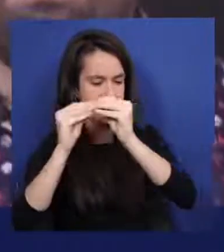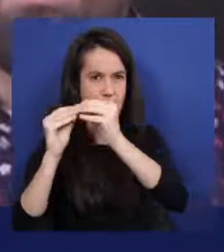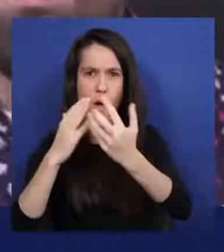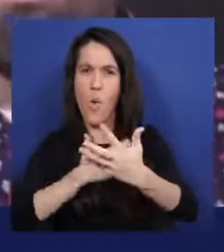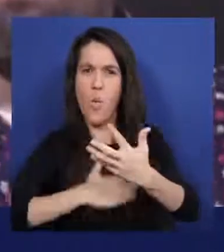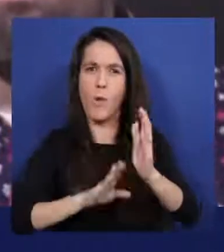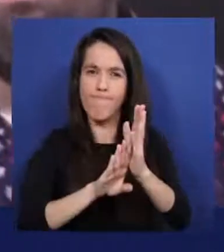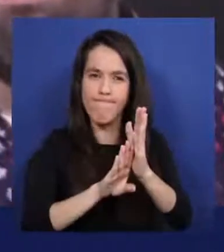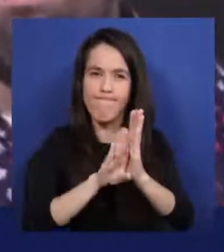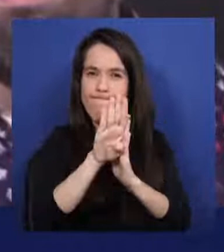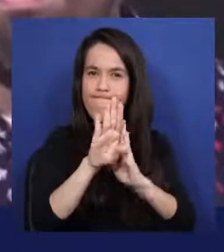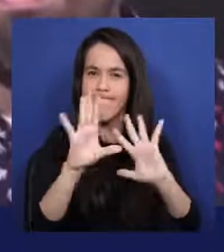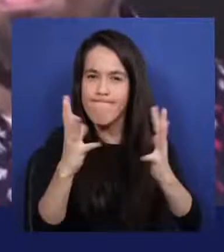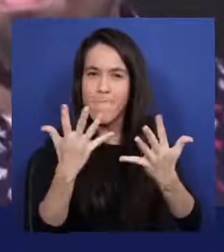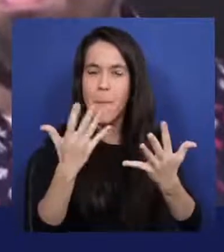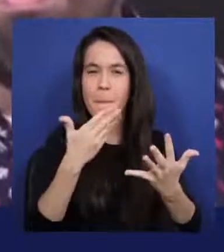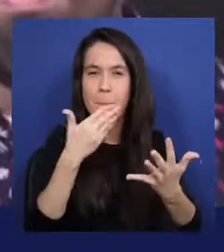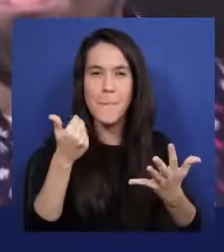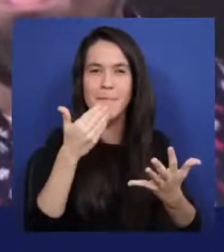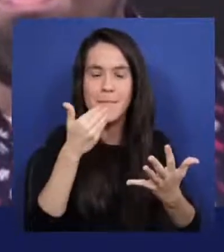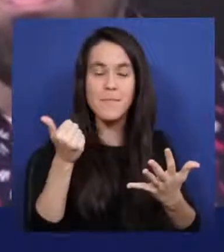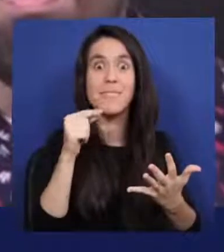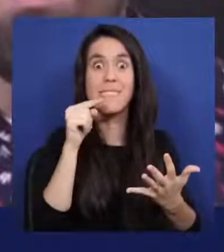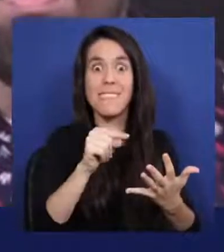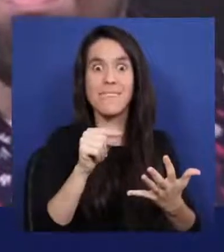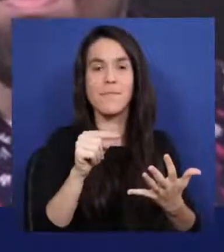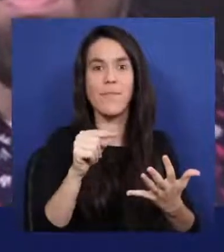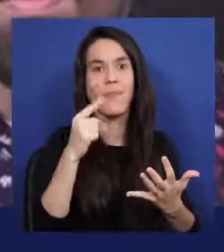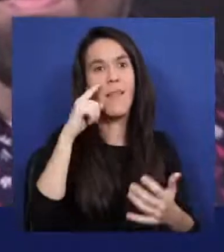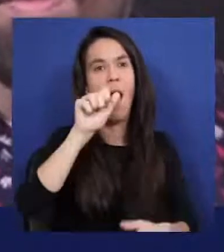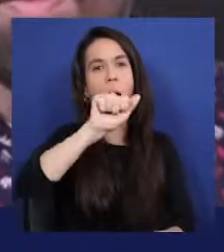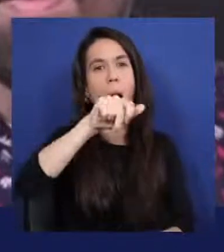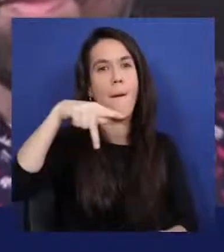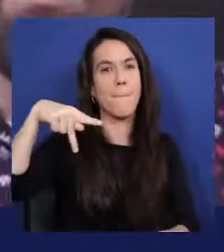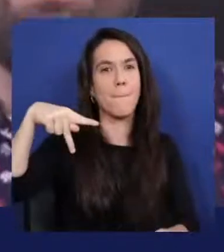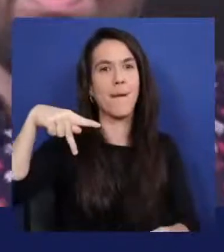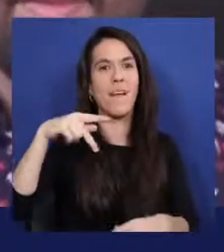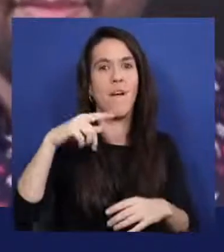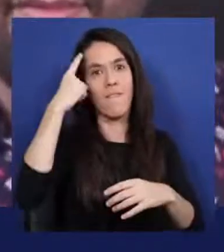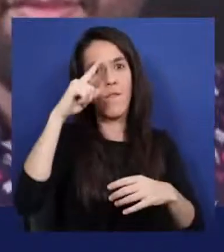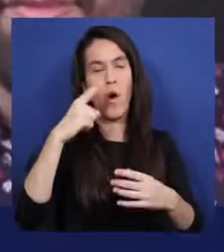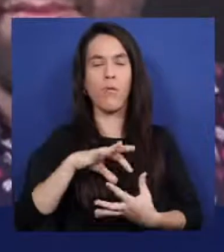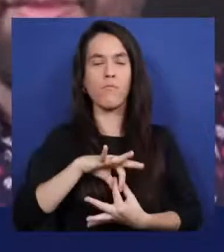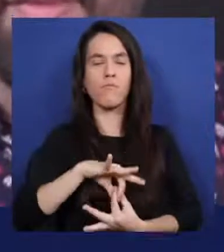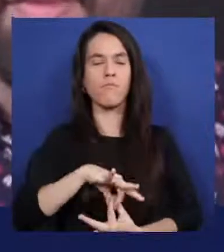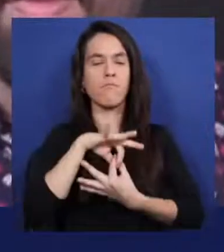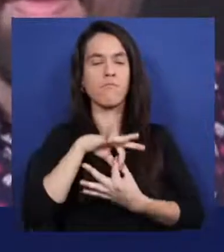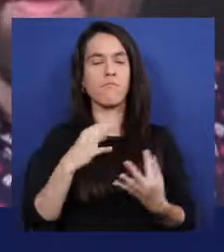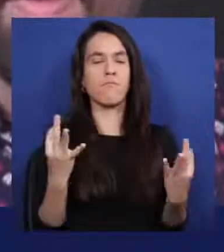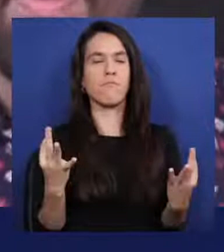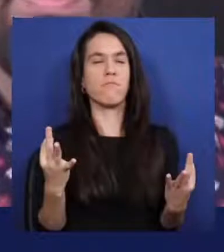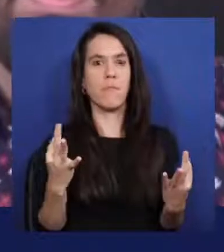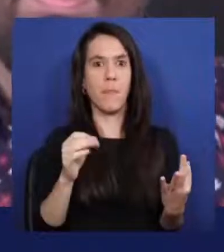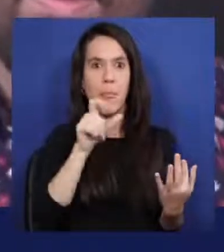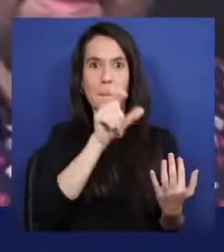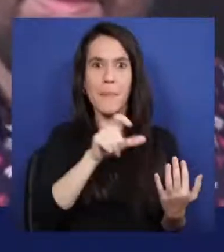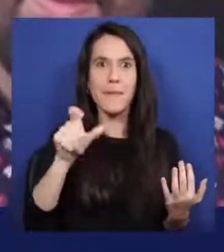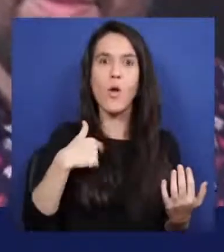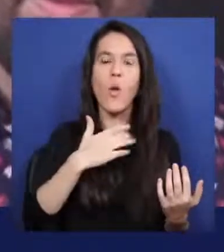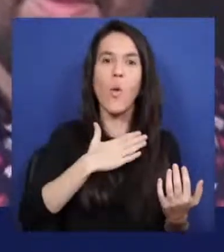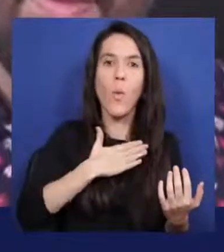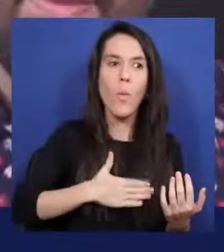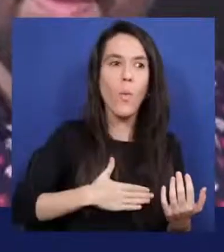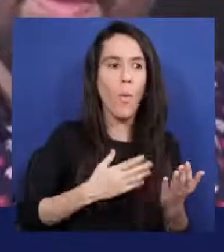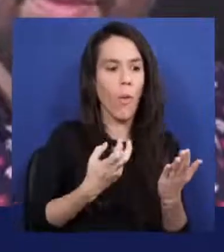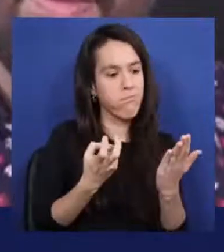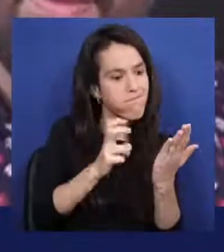where it basically was an app for meditation, where people needed to